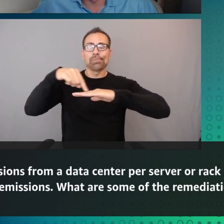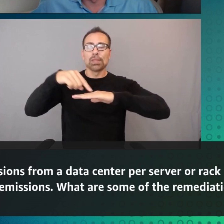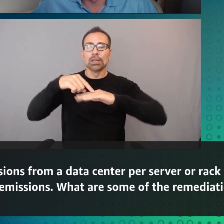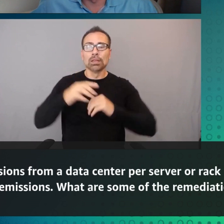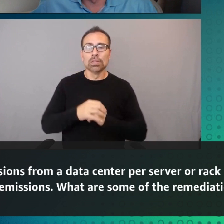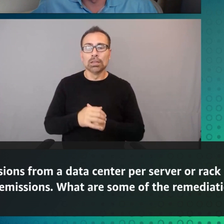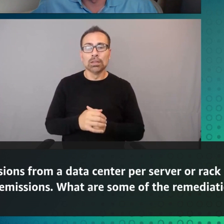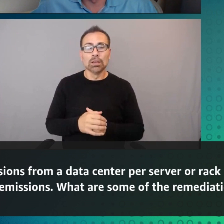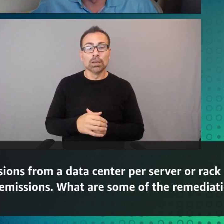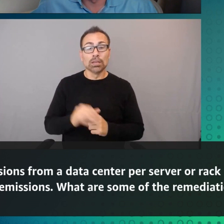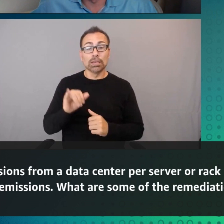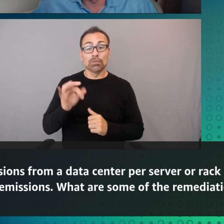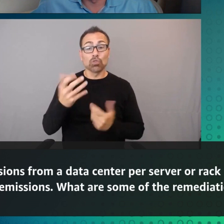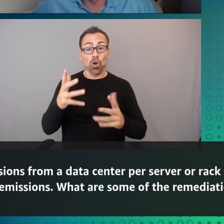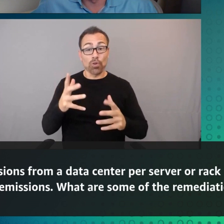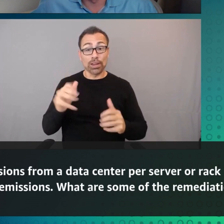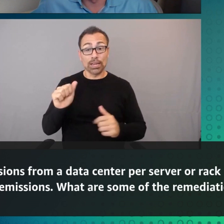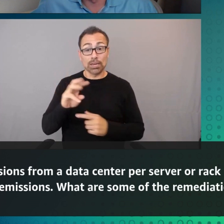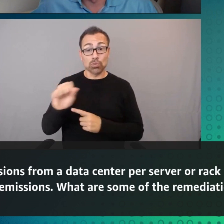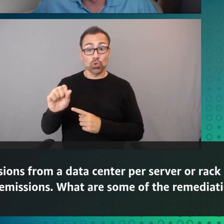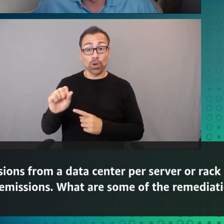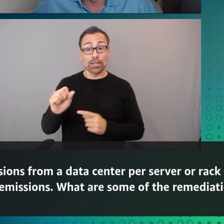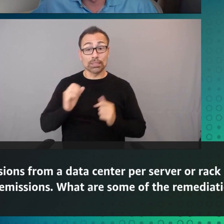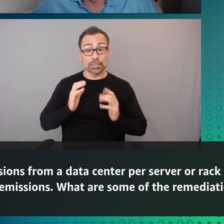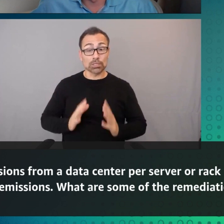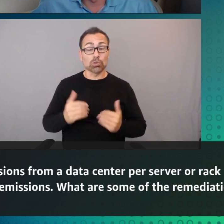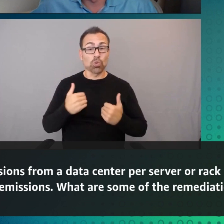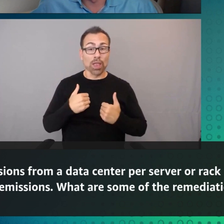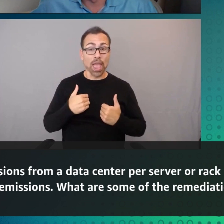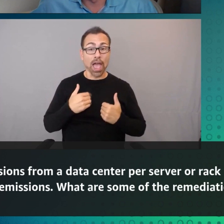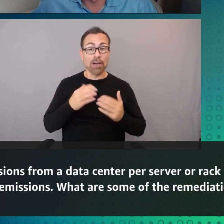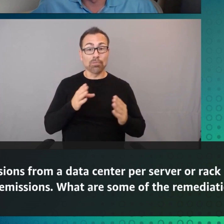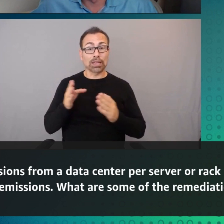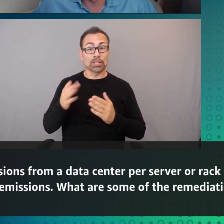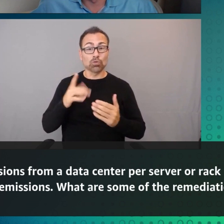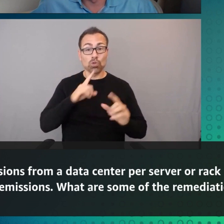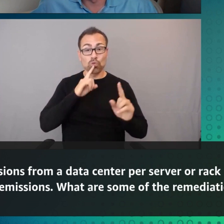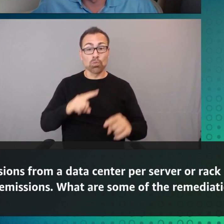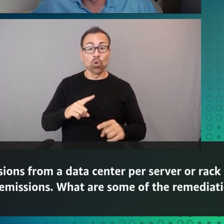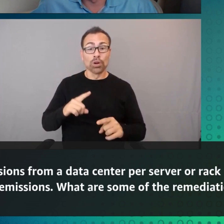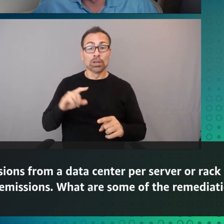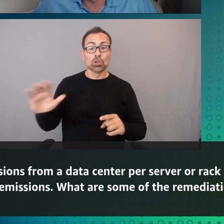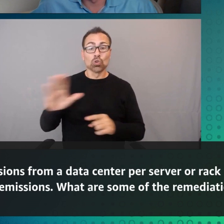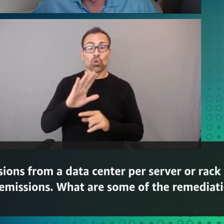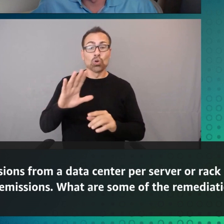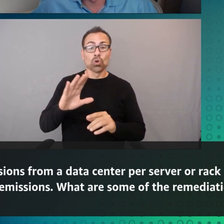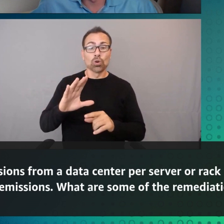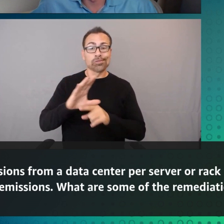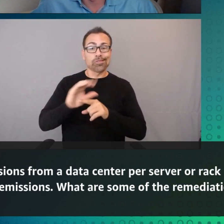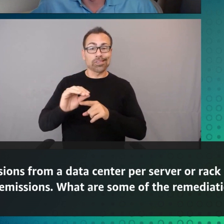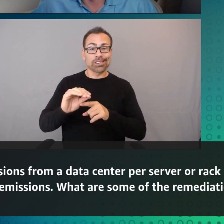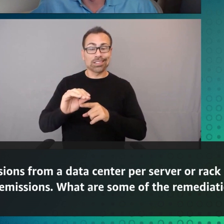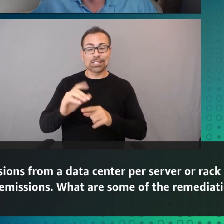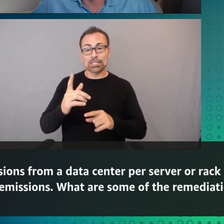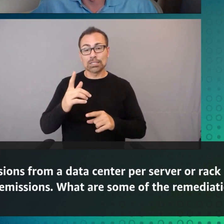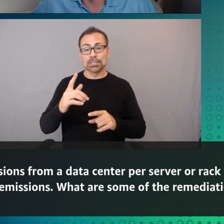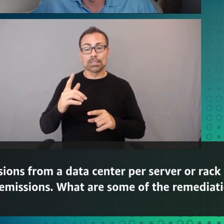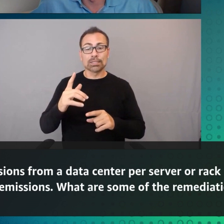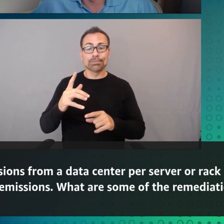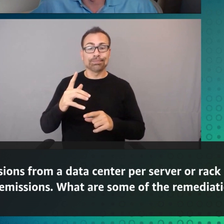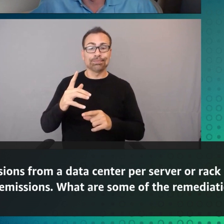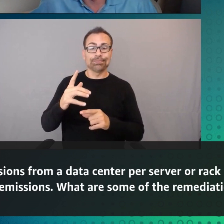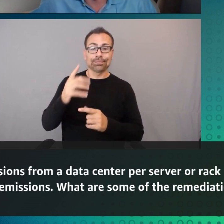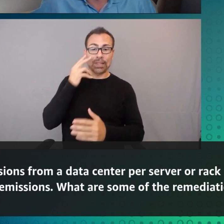already an AWS customer, I think there are mechanisms for you to report your or get insights into your consumption